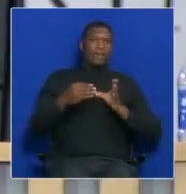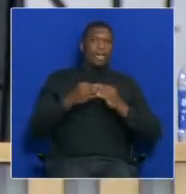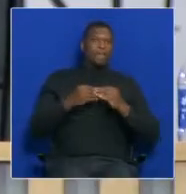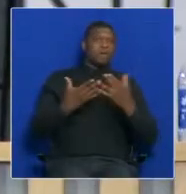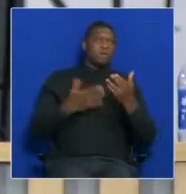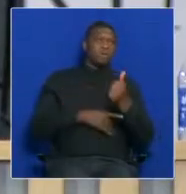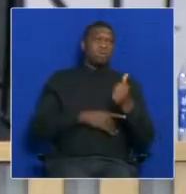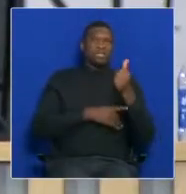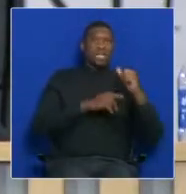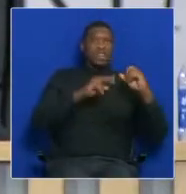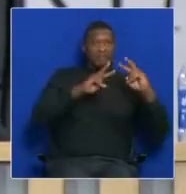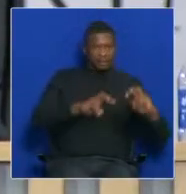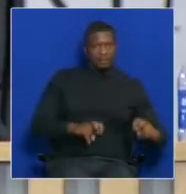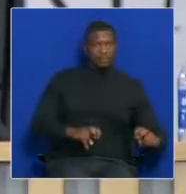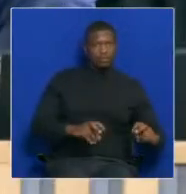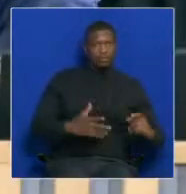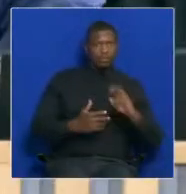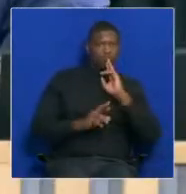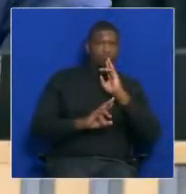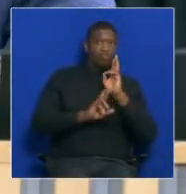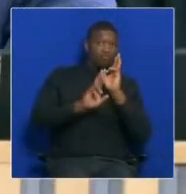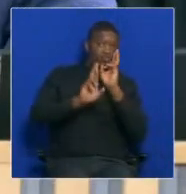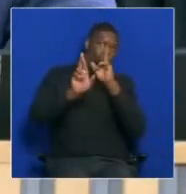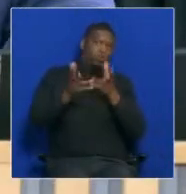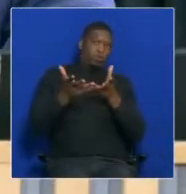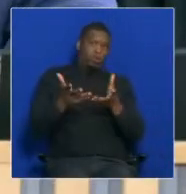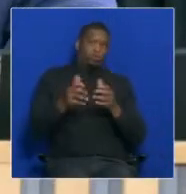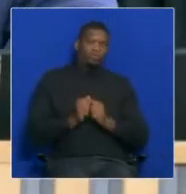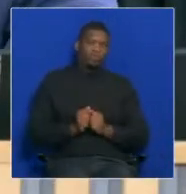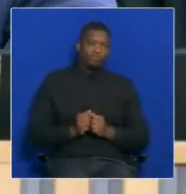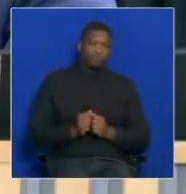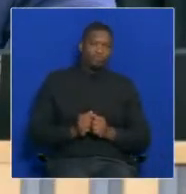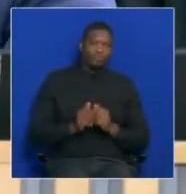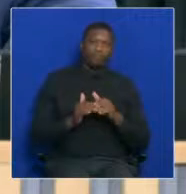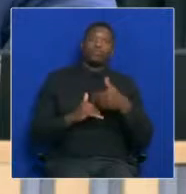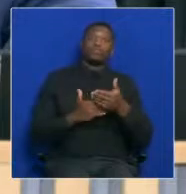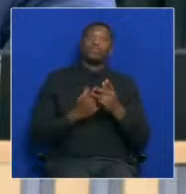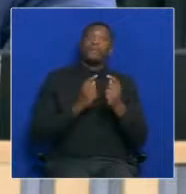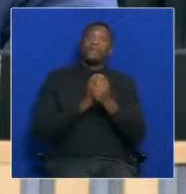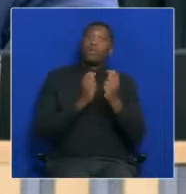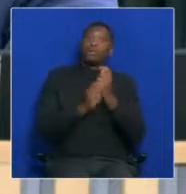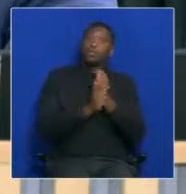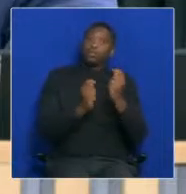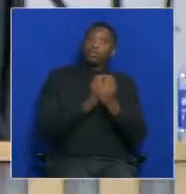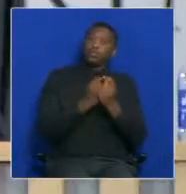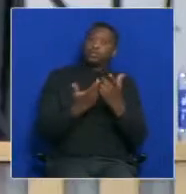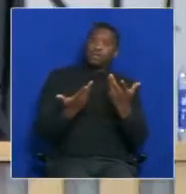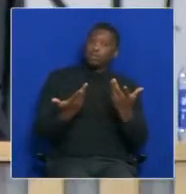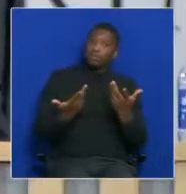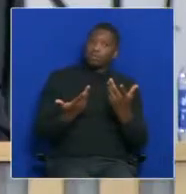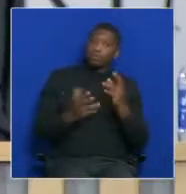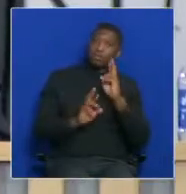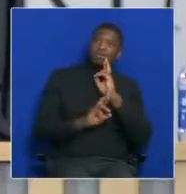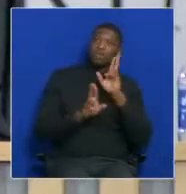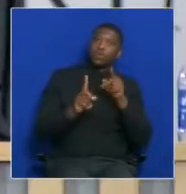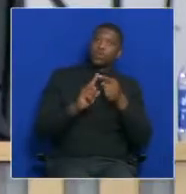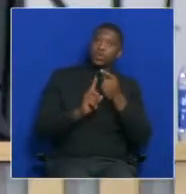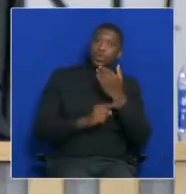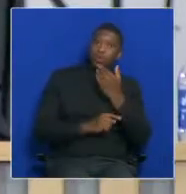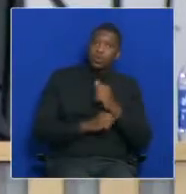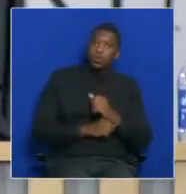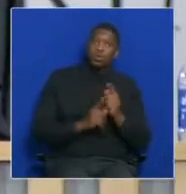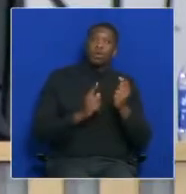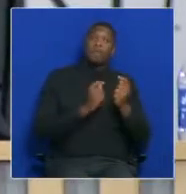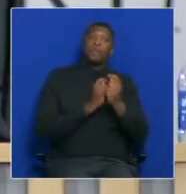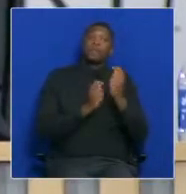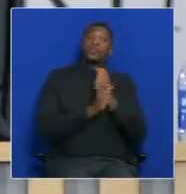chiefs, depending on a matter. And then the prosecutors, who would they report to? The prosecutors will primarily report